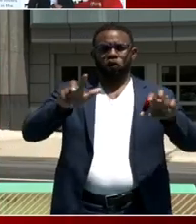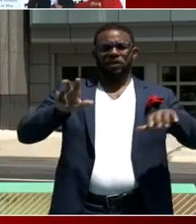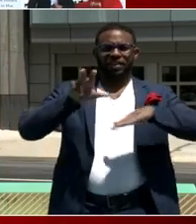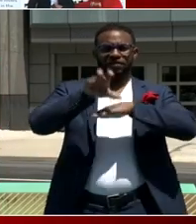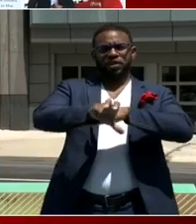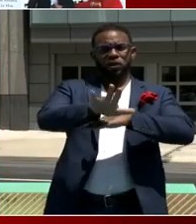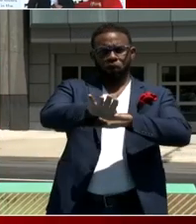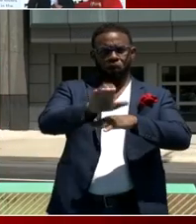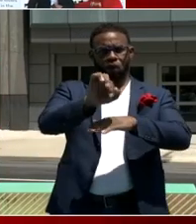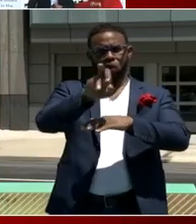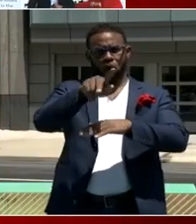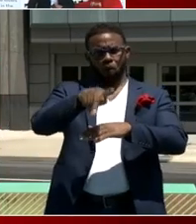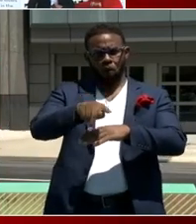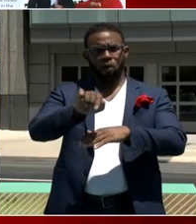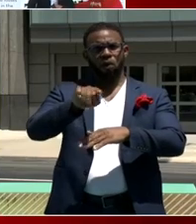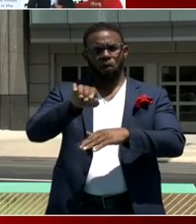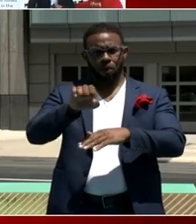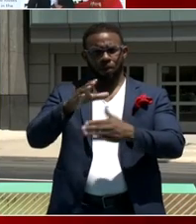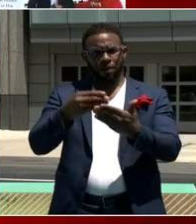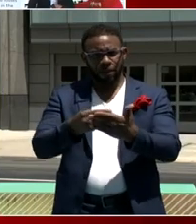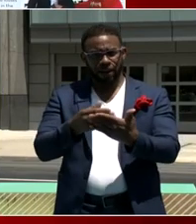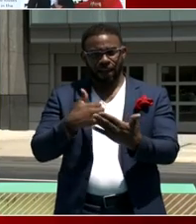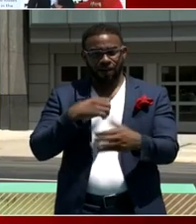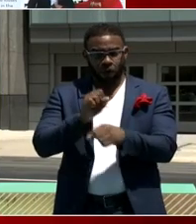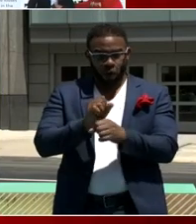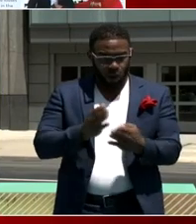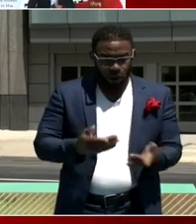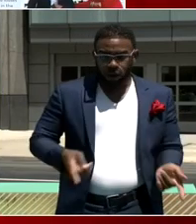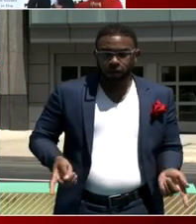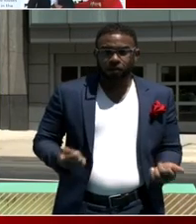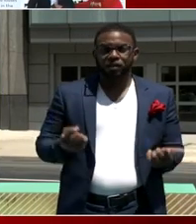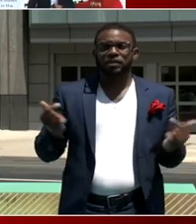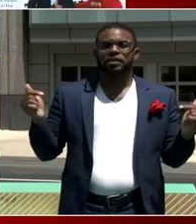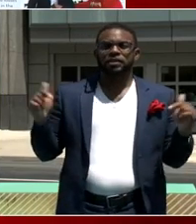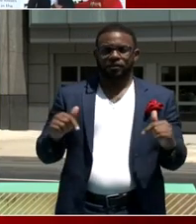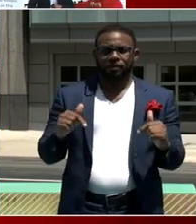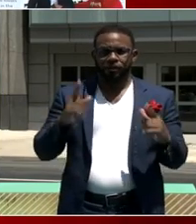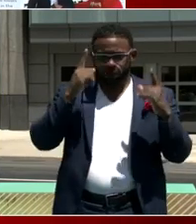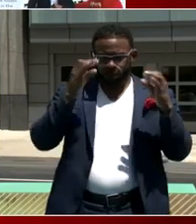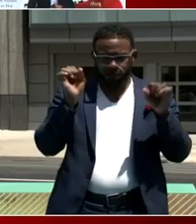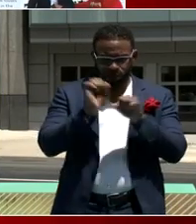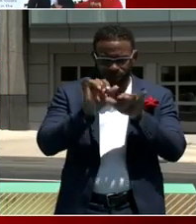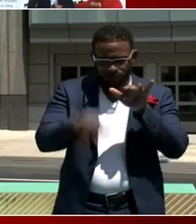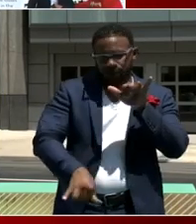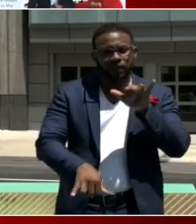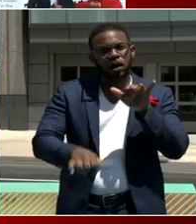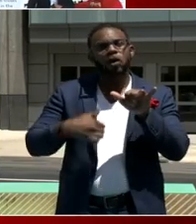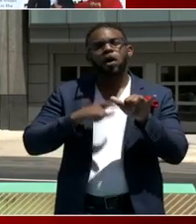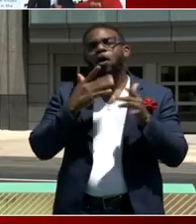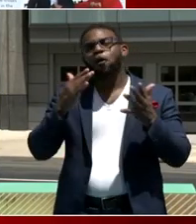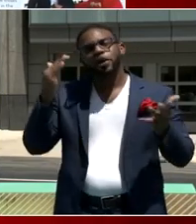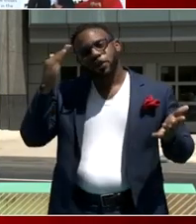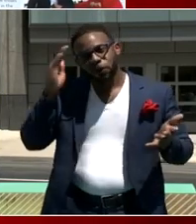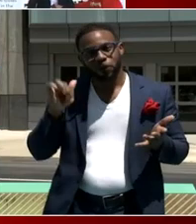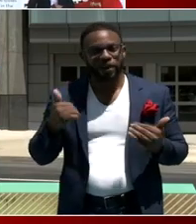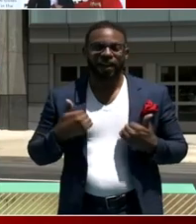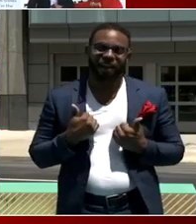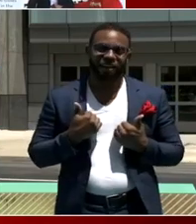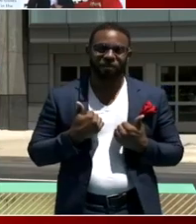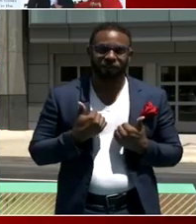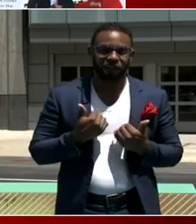invest your corporate dollars and have your workers choose to work. We already know that we